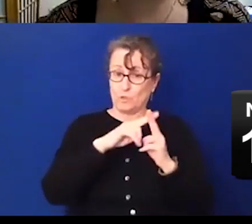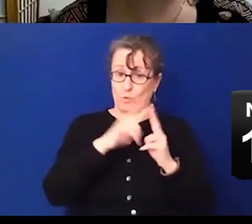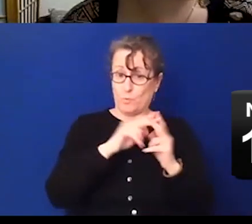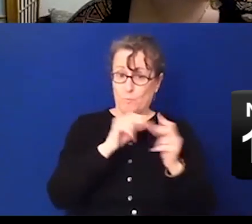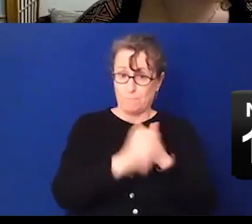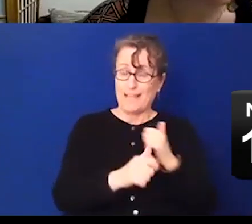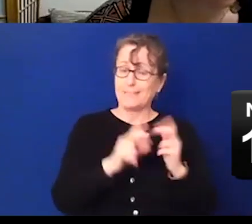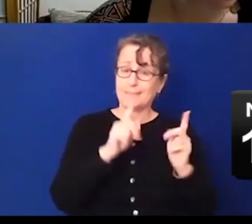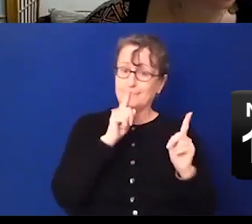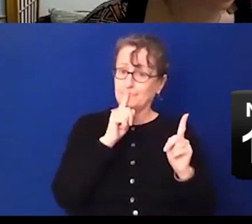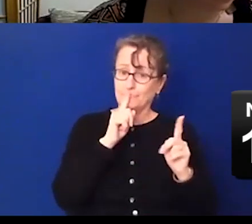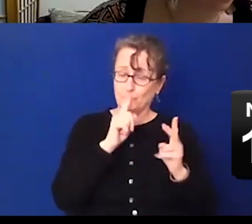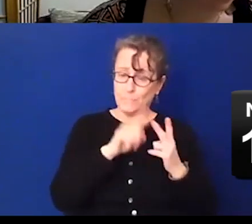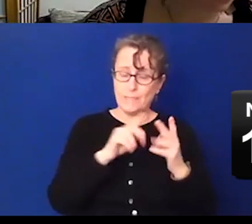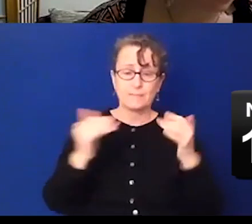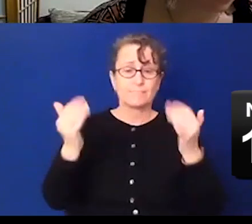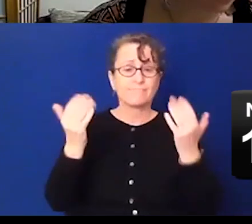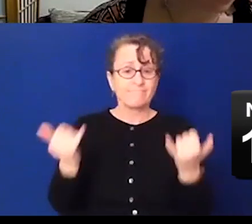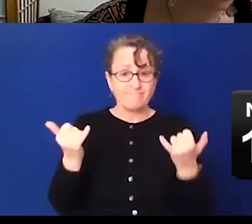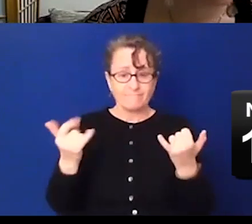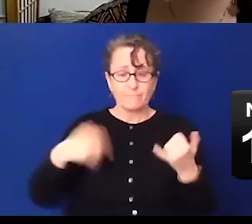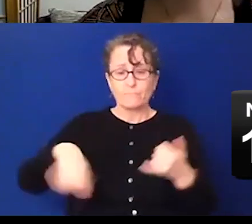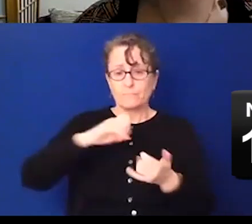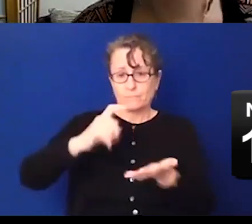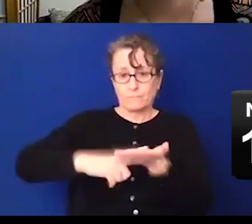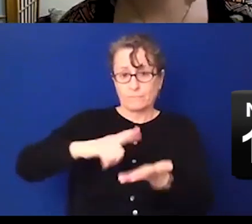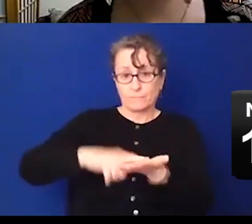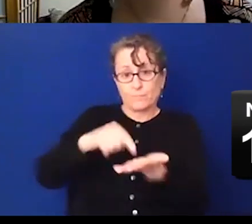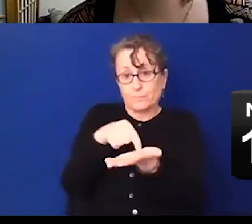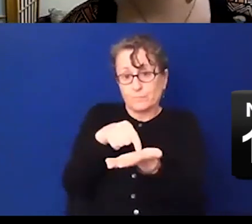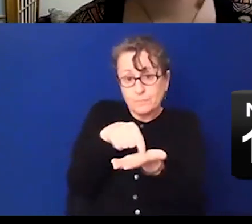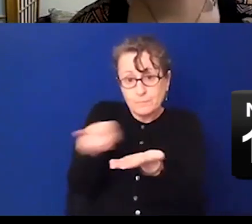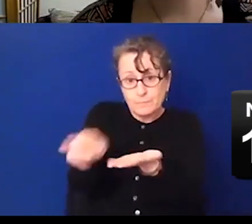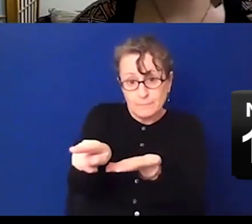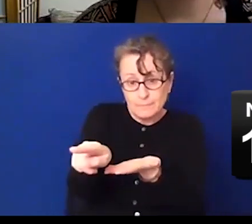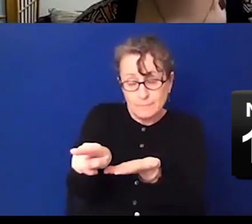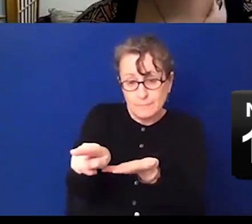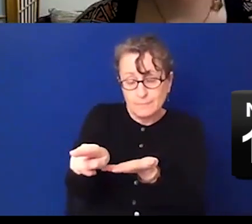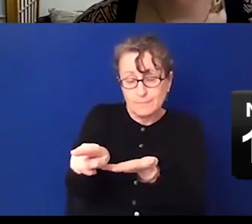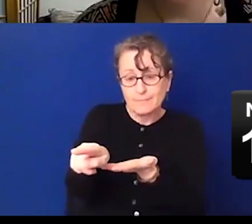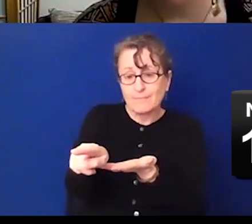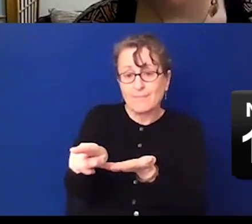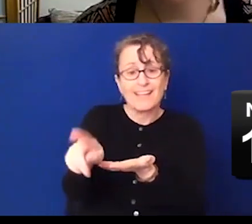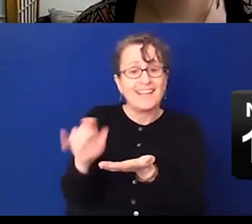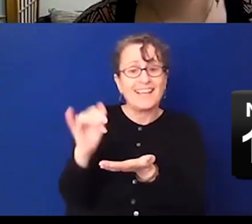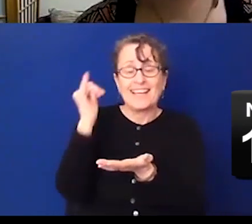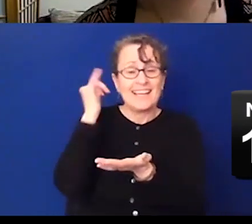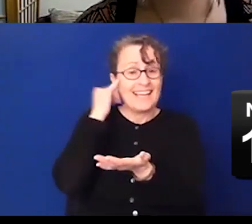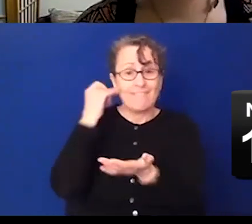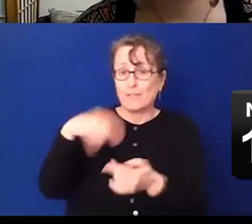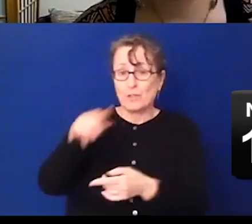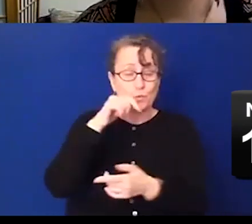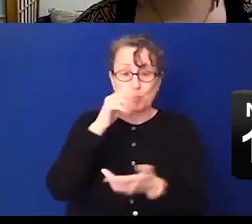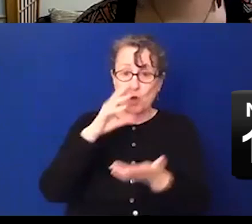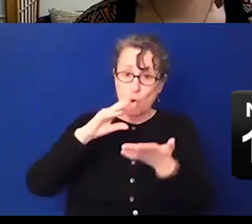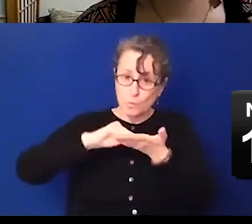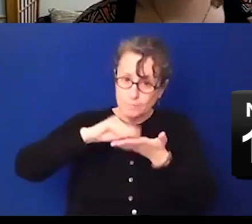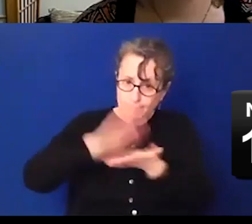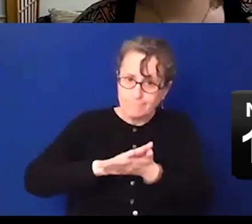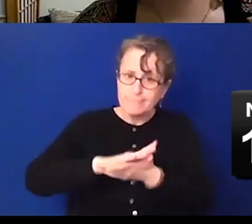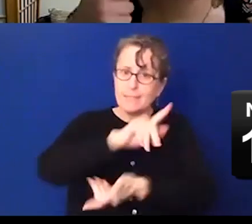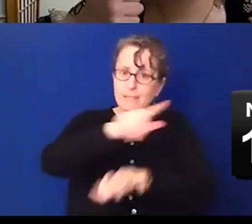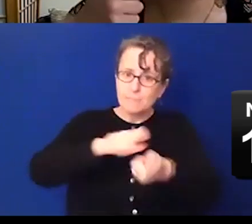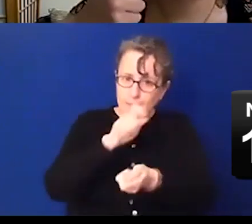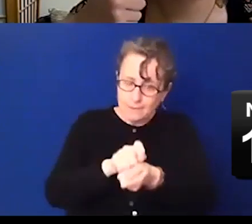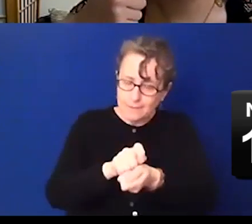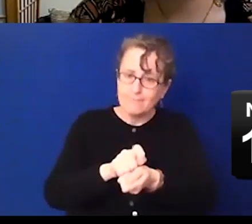talking about reimbursement, I think technically would preclude it if you don't as a group declare that it is